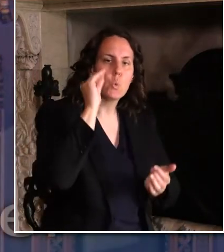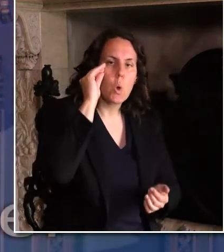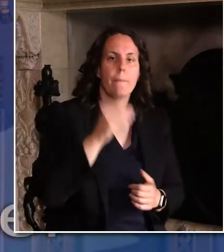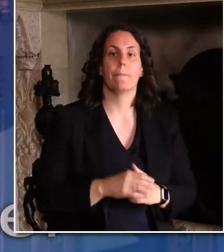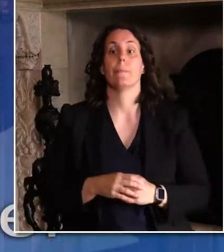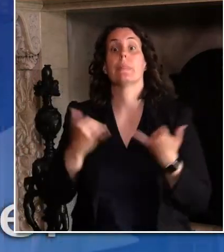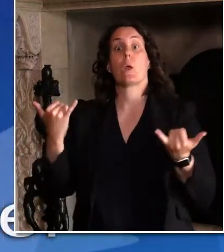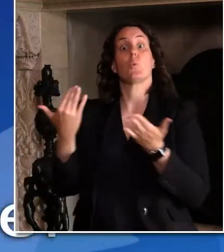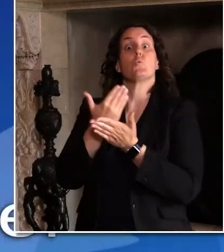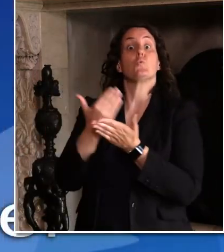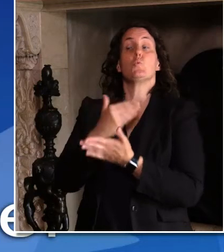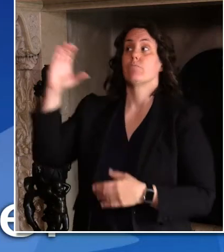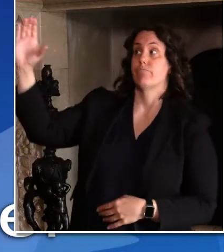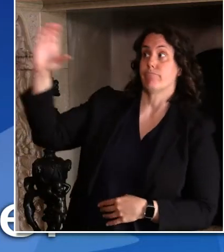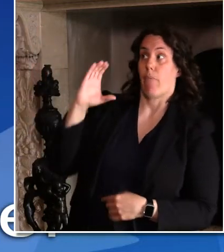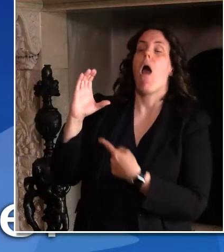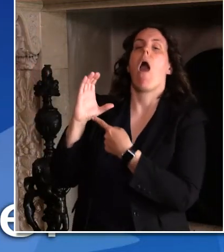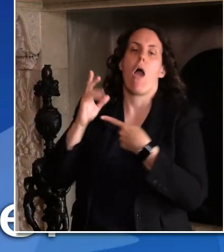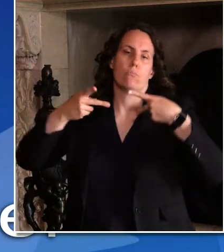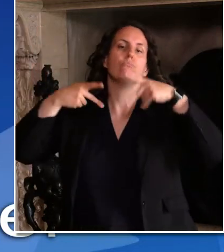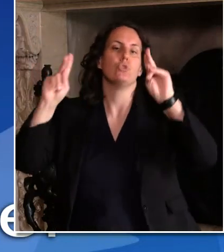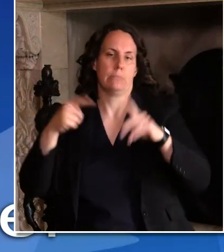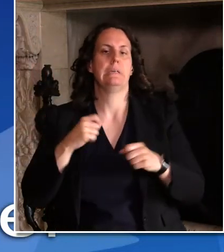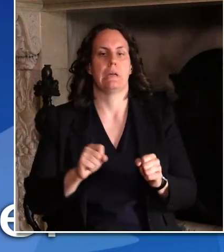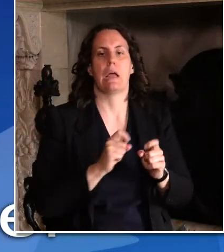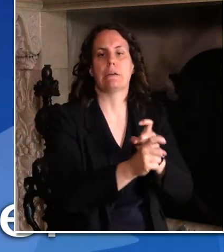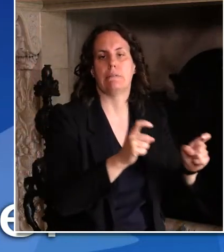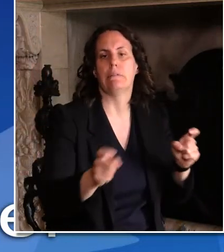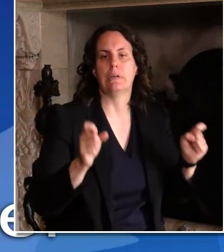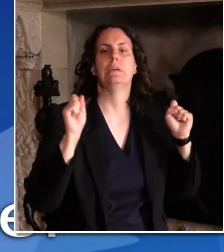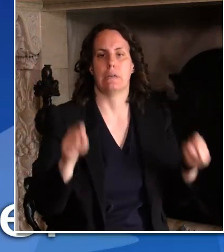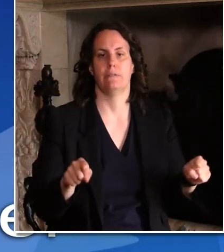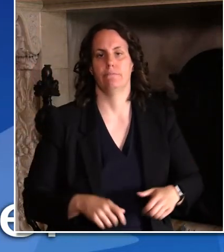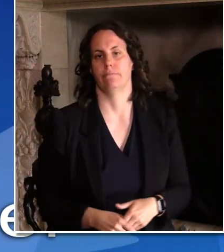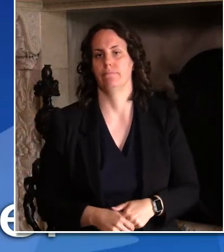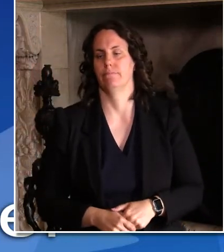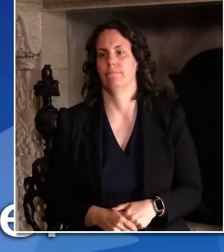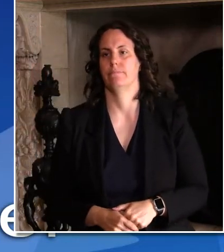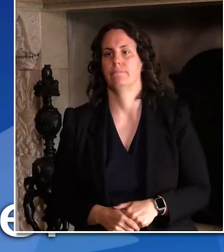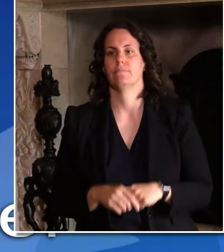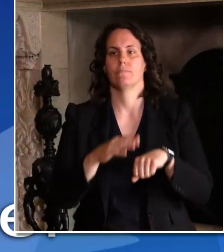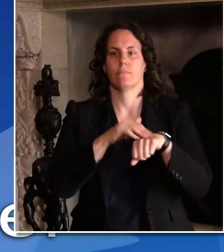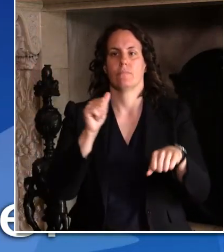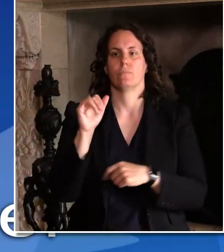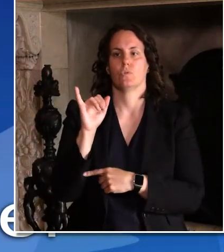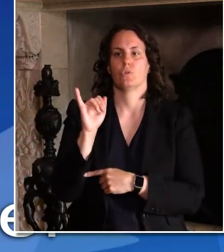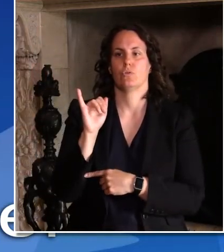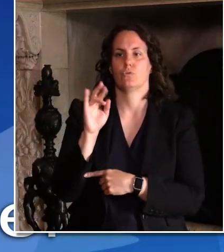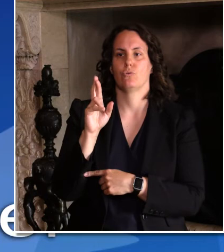Now to Riley Vetterkind from the Wisconsin State Journal. Riley?